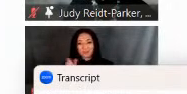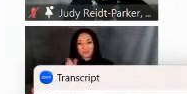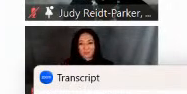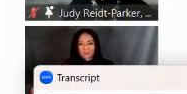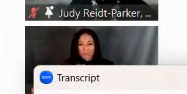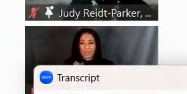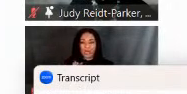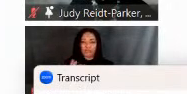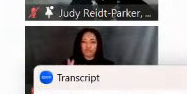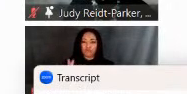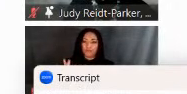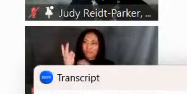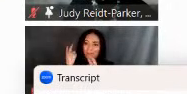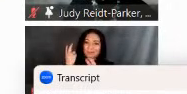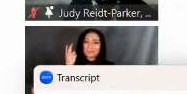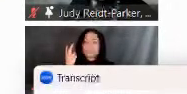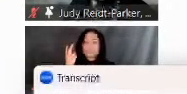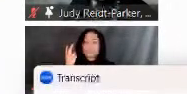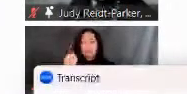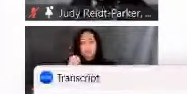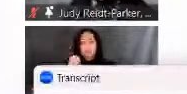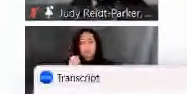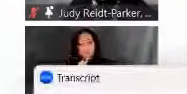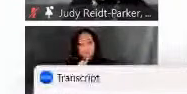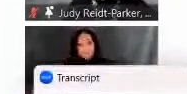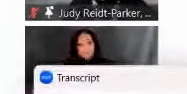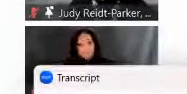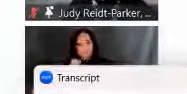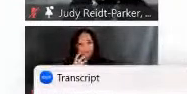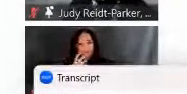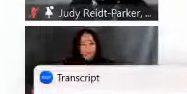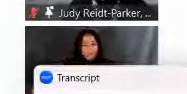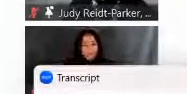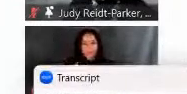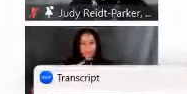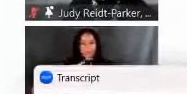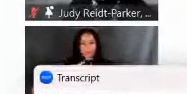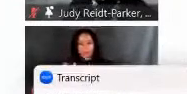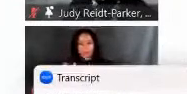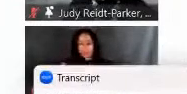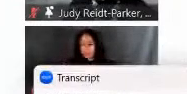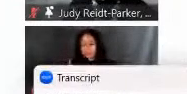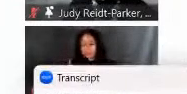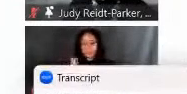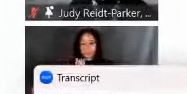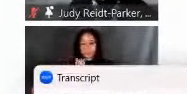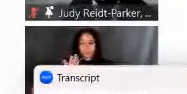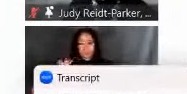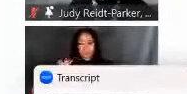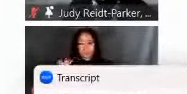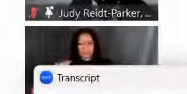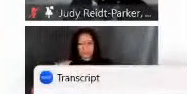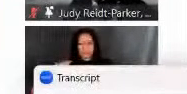and the security and confidence of having a team to share in this responsibility.